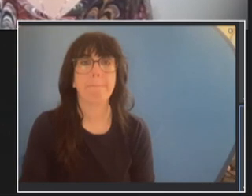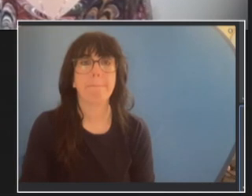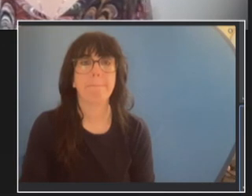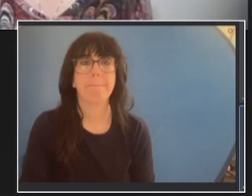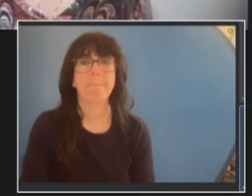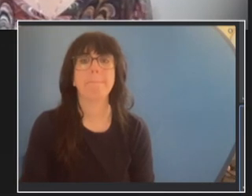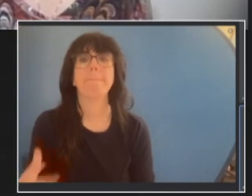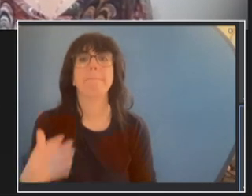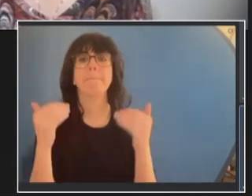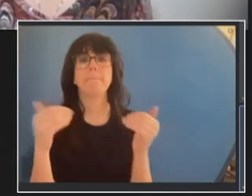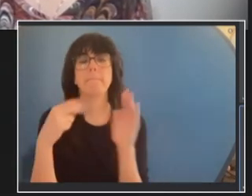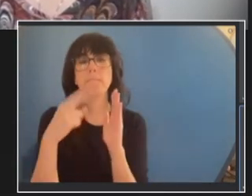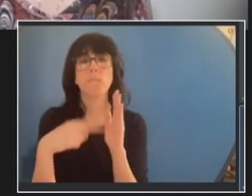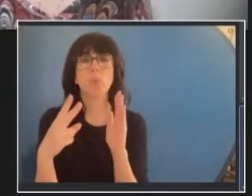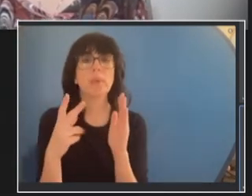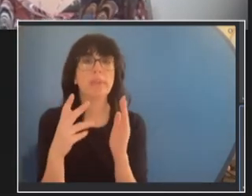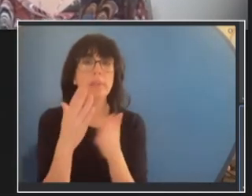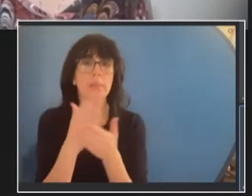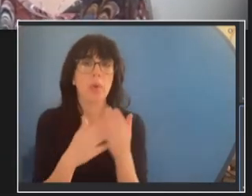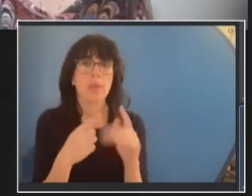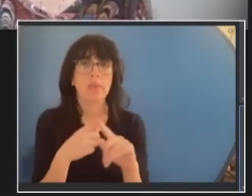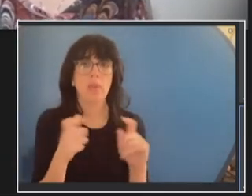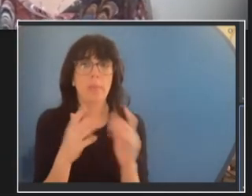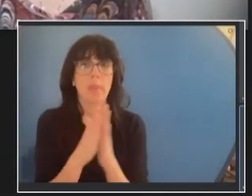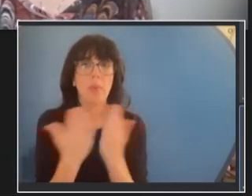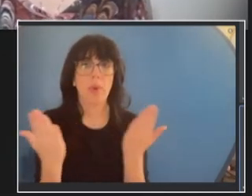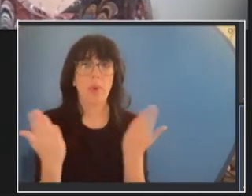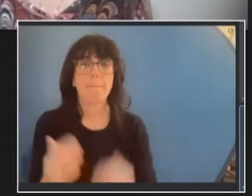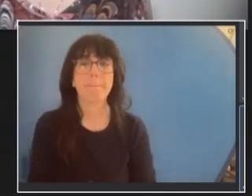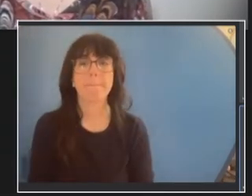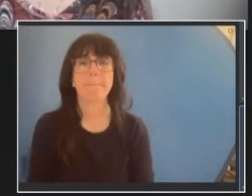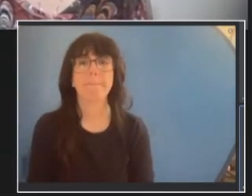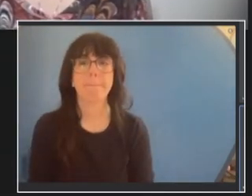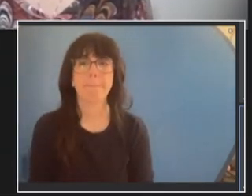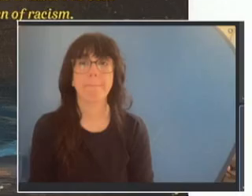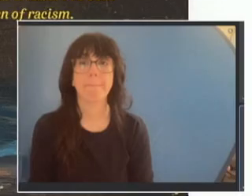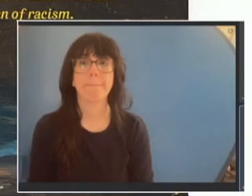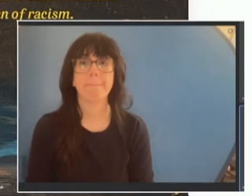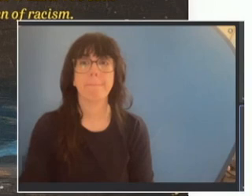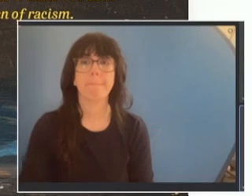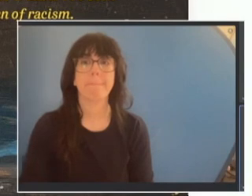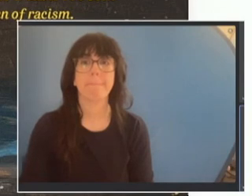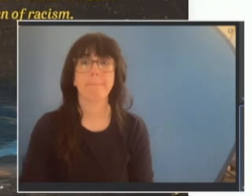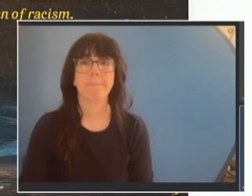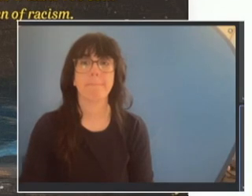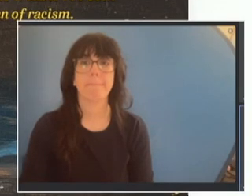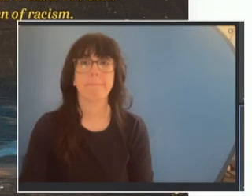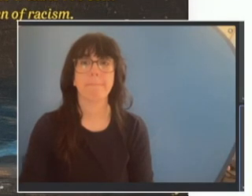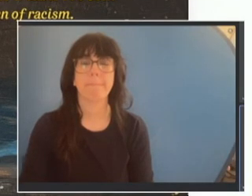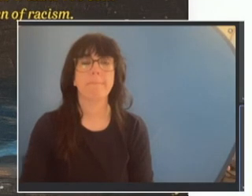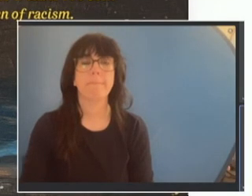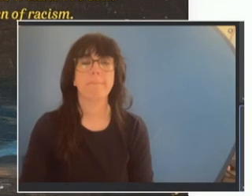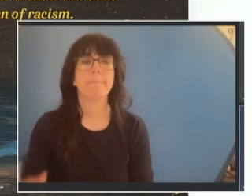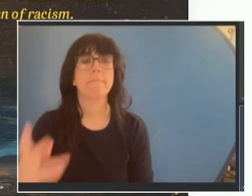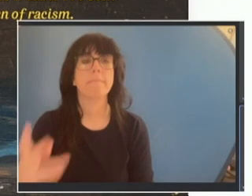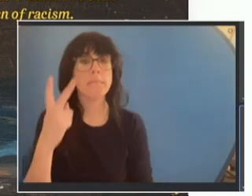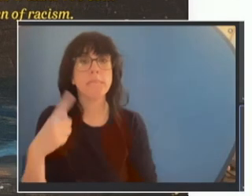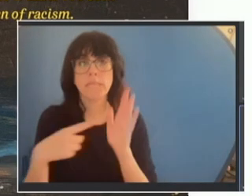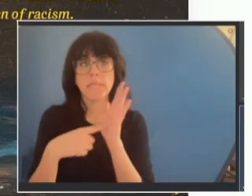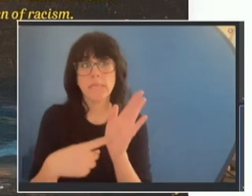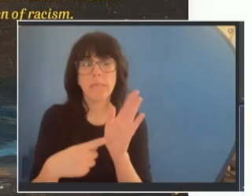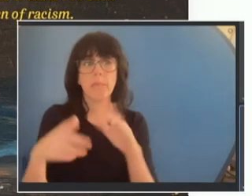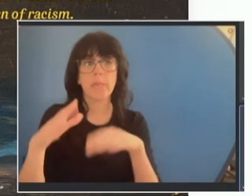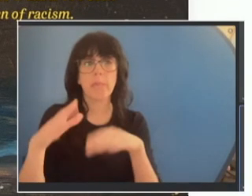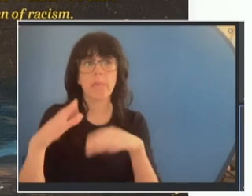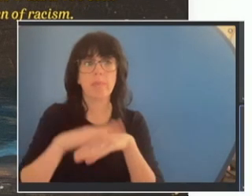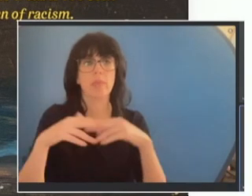from the book. And you'll notice that the display type on each on these spreads are